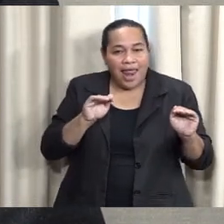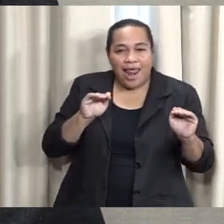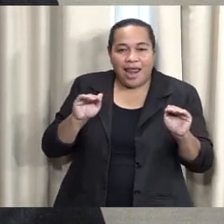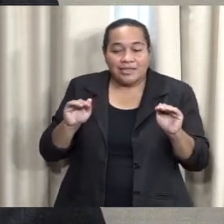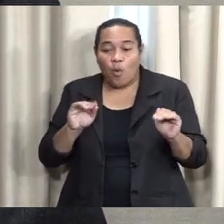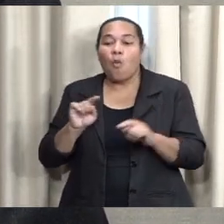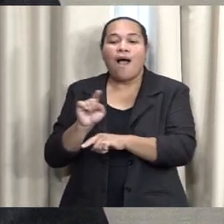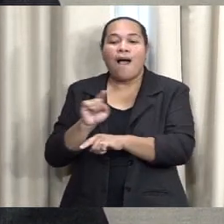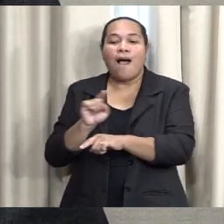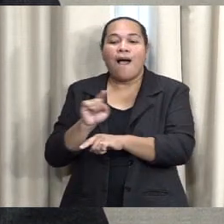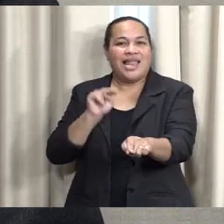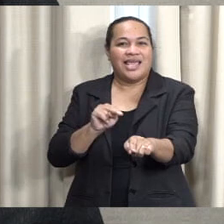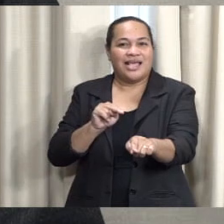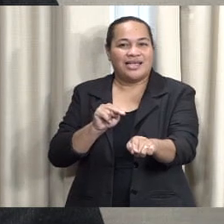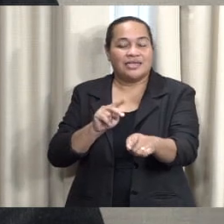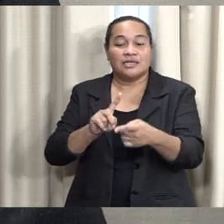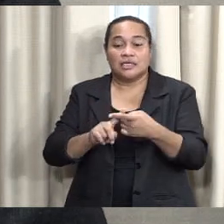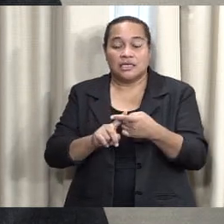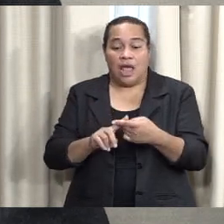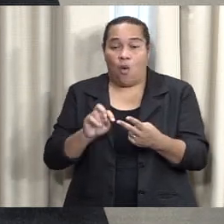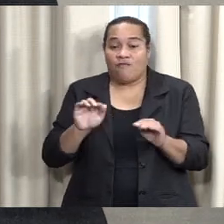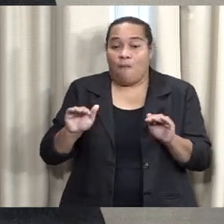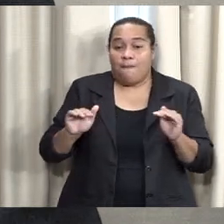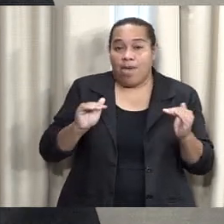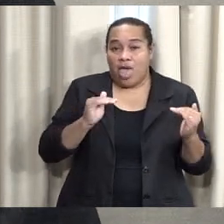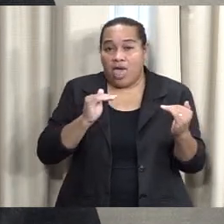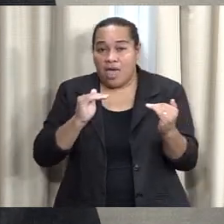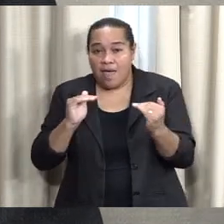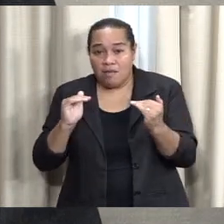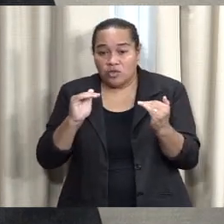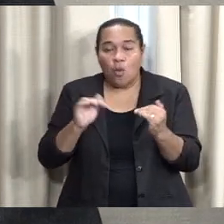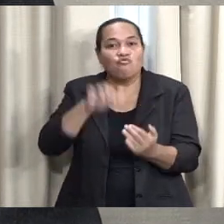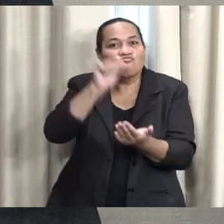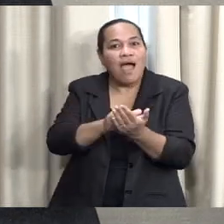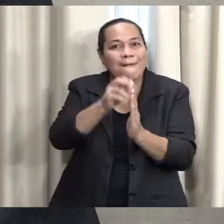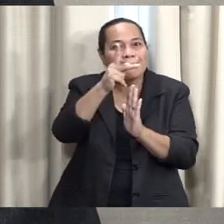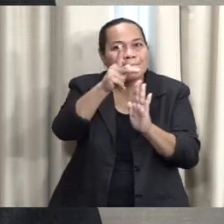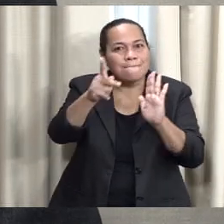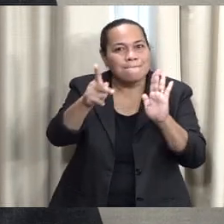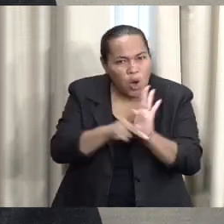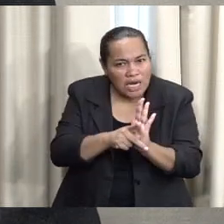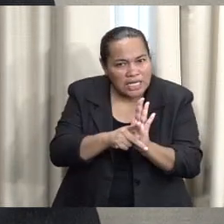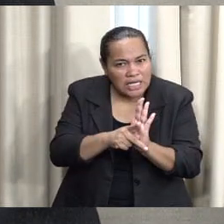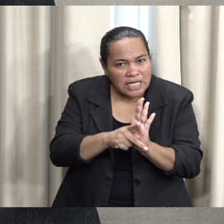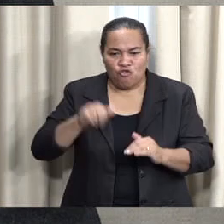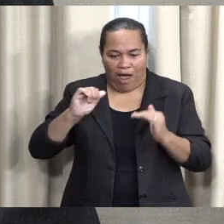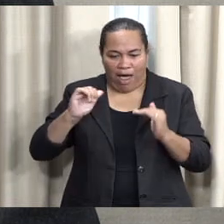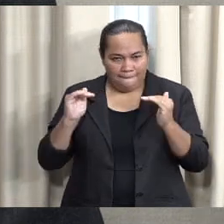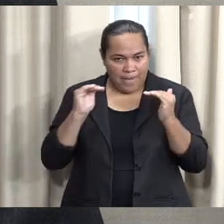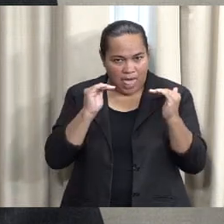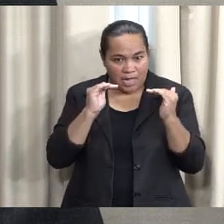our people. We have to balance it with the right policies, right balance, so that